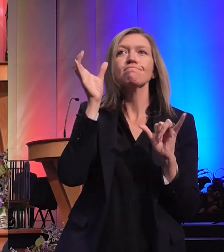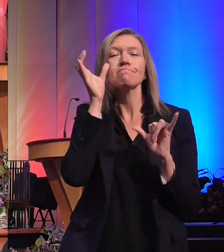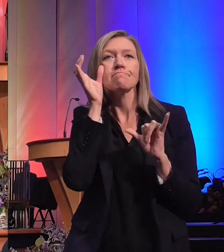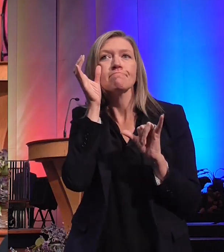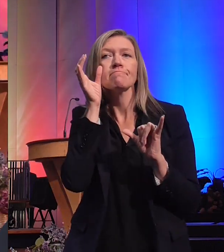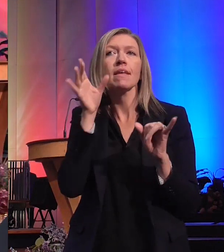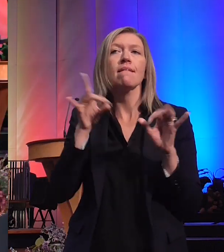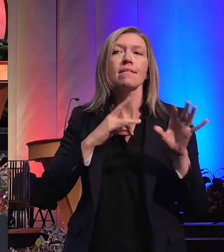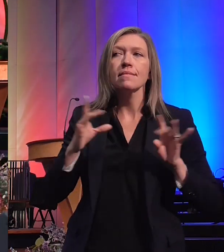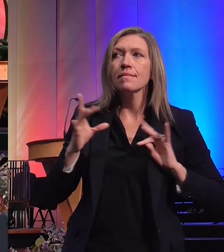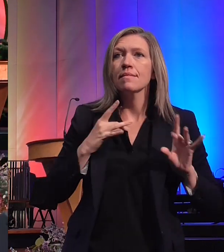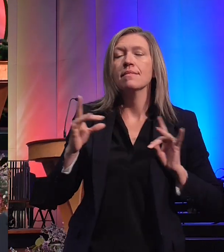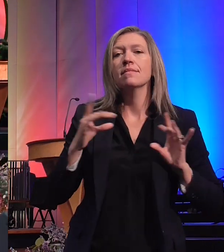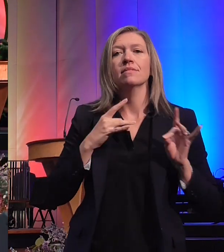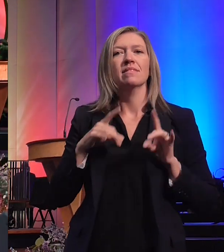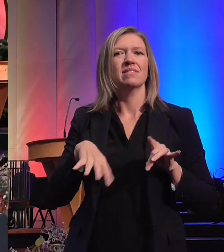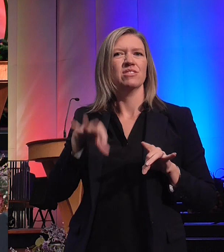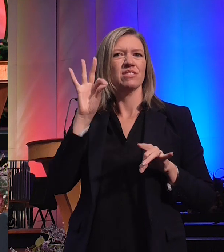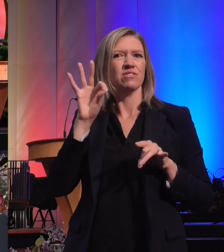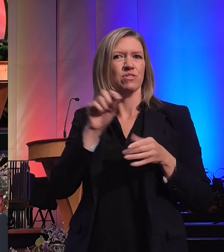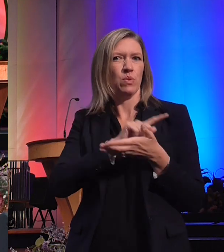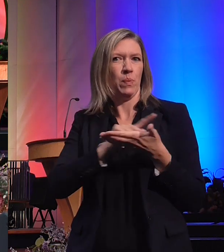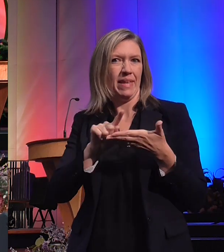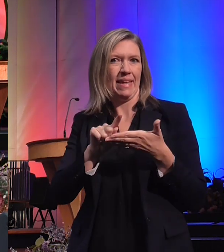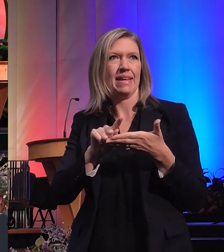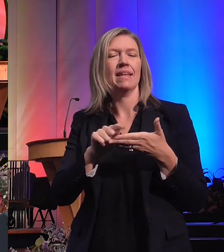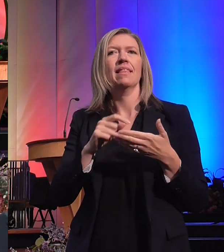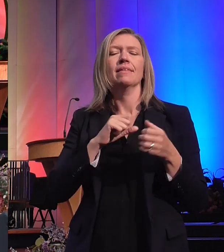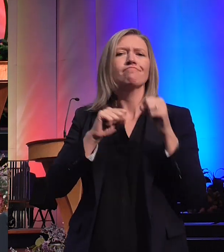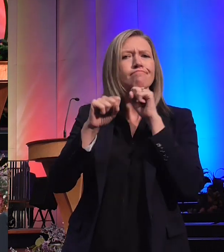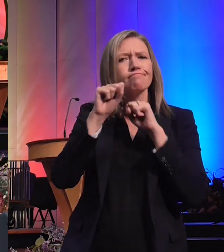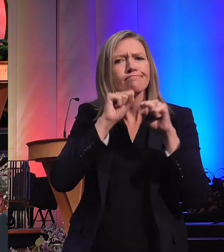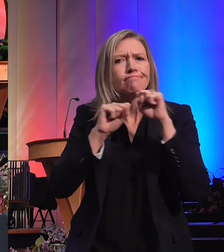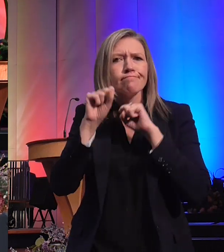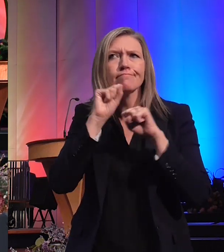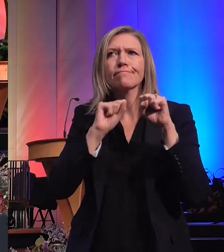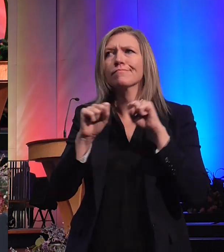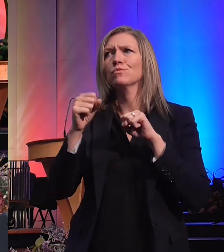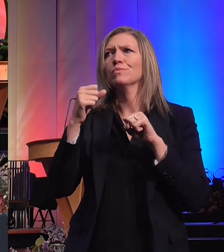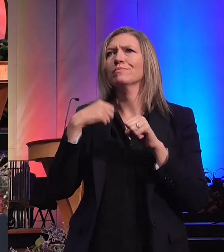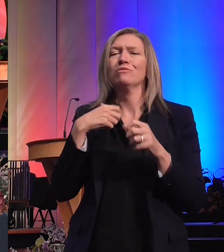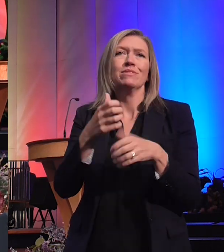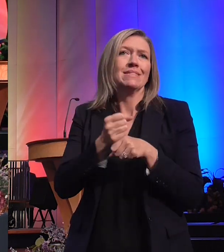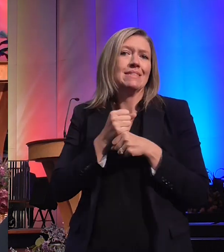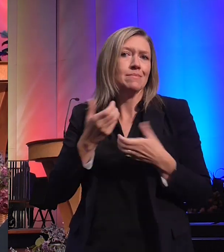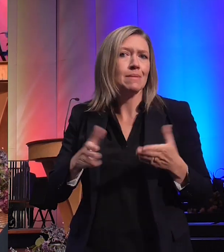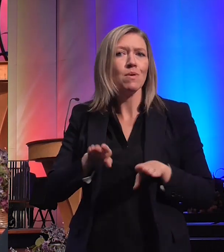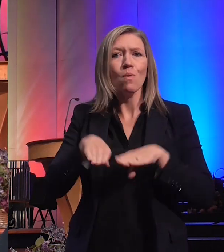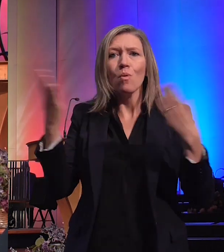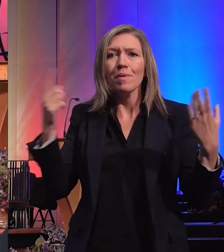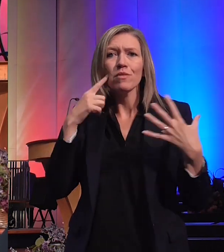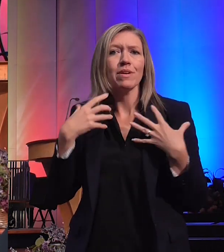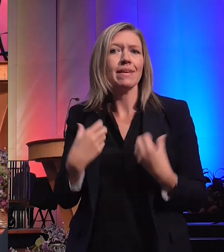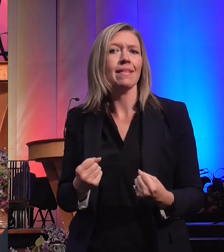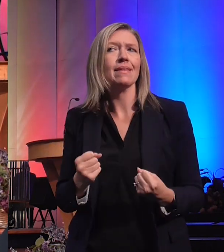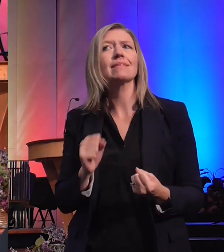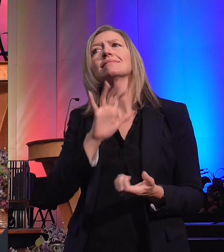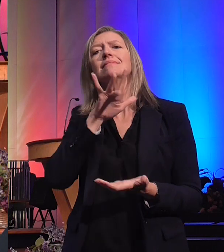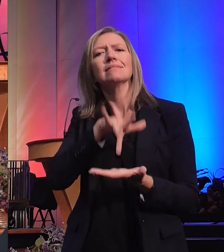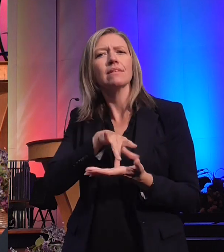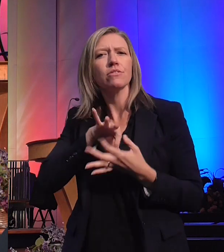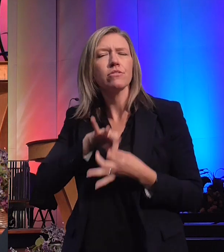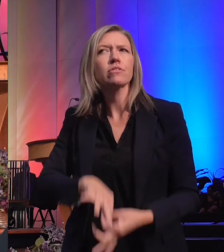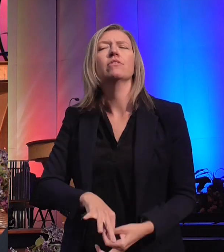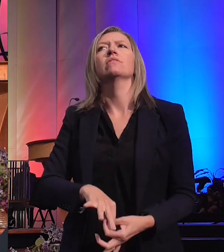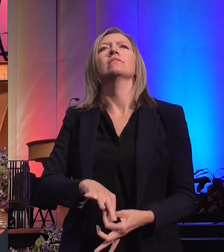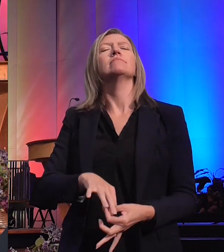we've discovered during our week. We take the nicks and scrapes that we might have received and open up to healing. And we center ourselves saying, I'm going